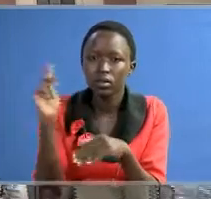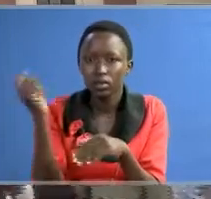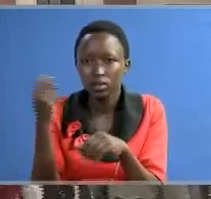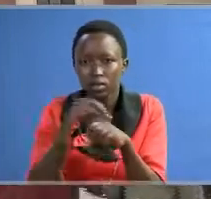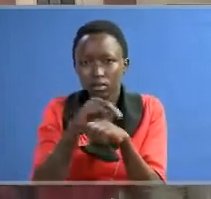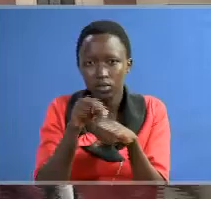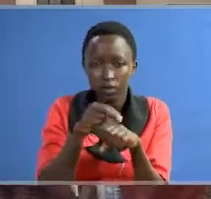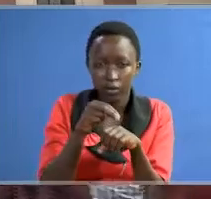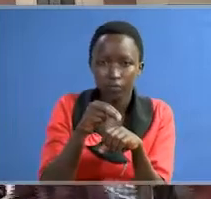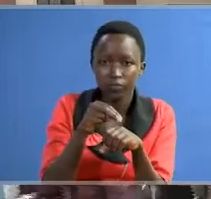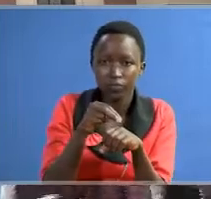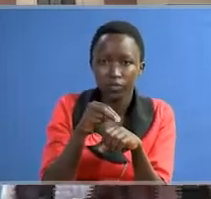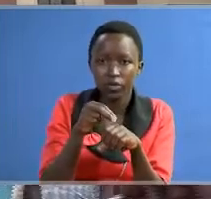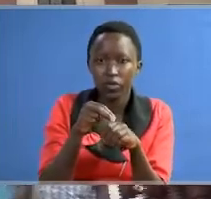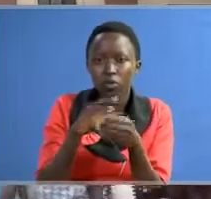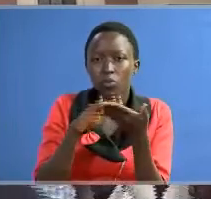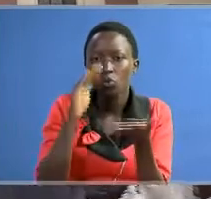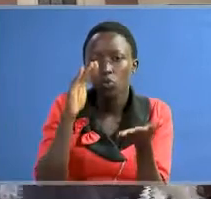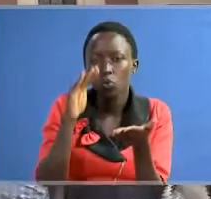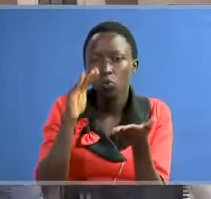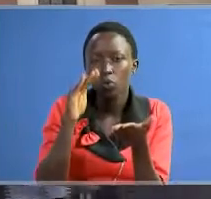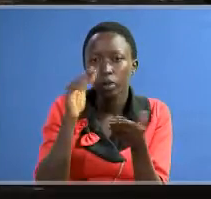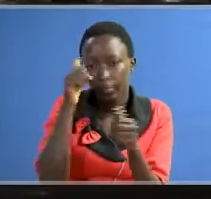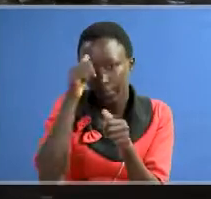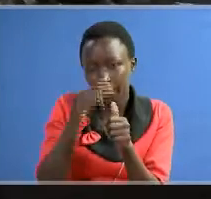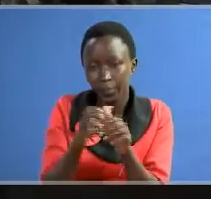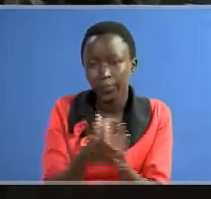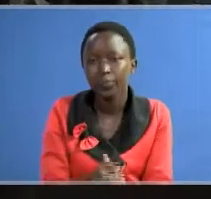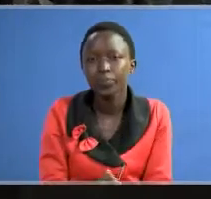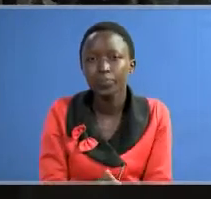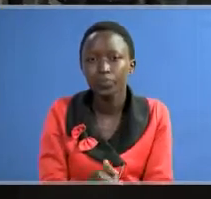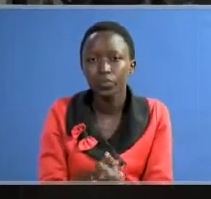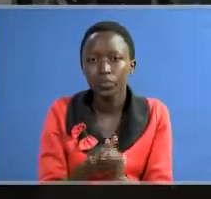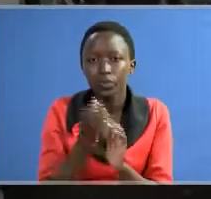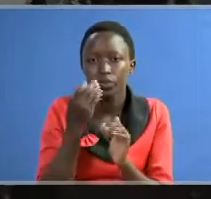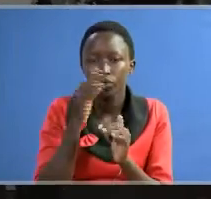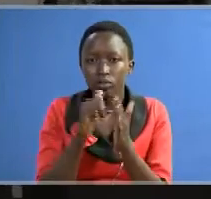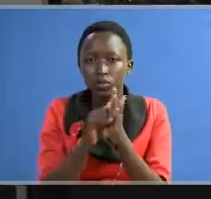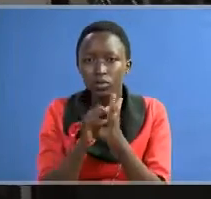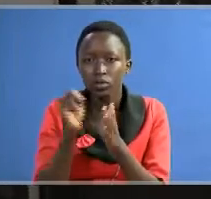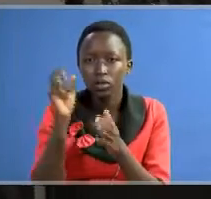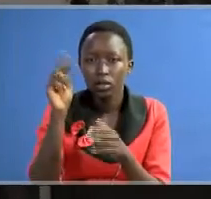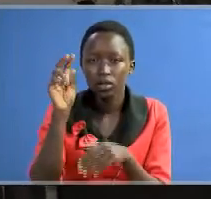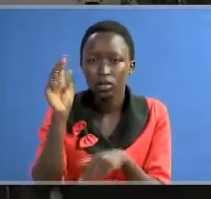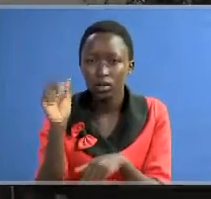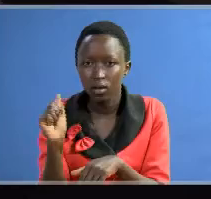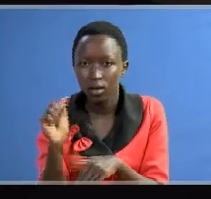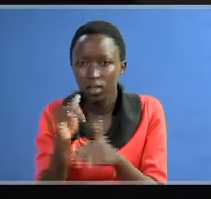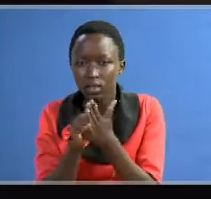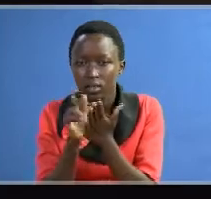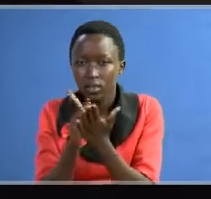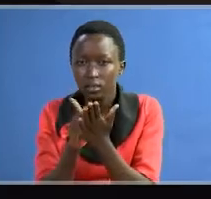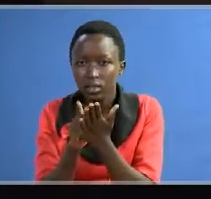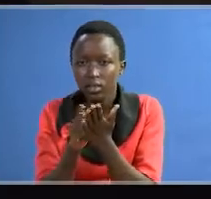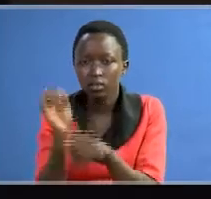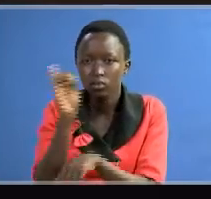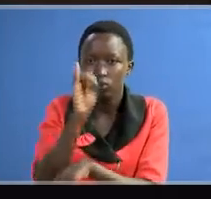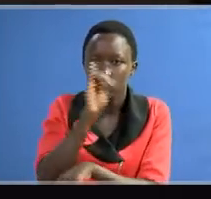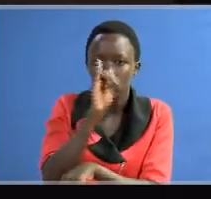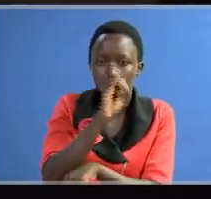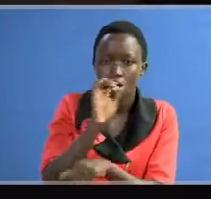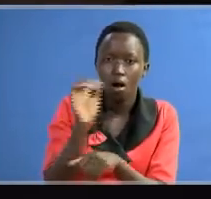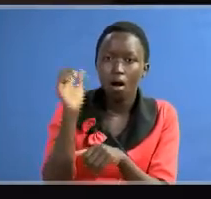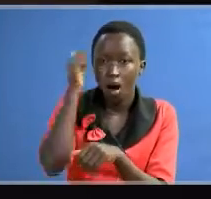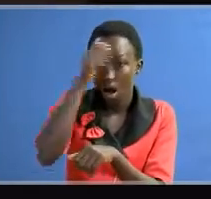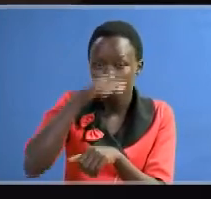National Archives for further references. Kitengo cha sanaa cha Murumbi ni mahali palipotengewa michoro na michongo ya